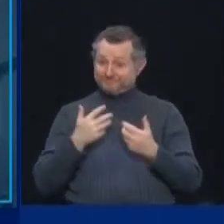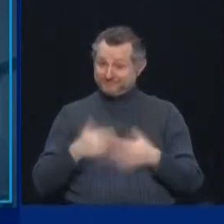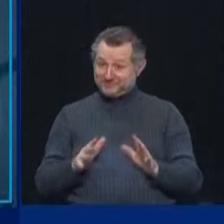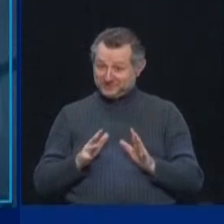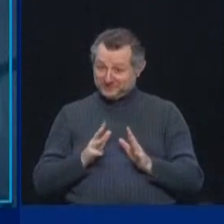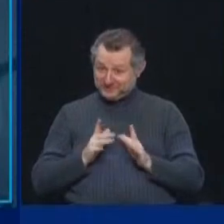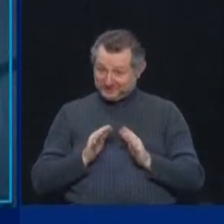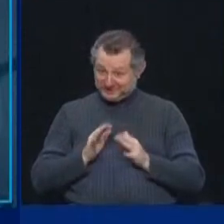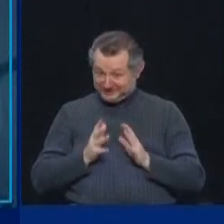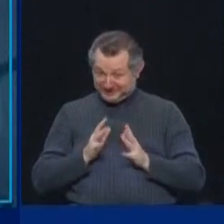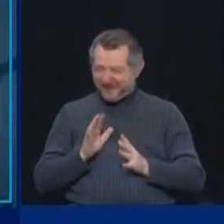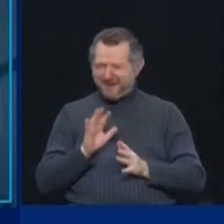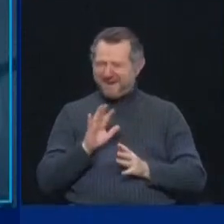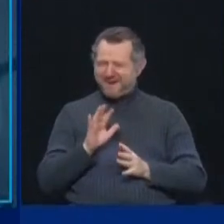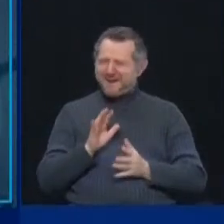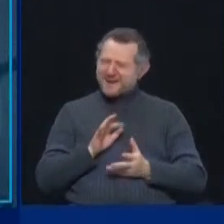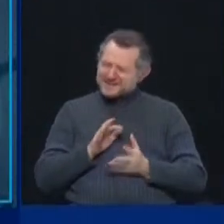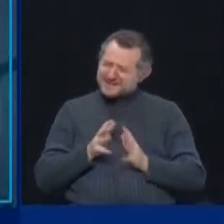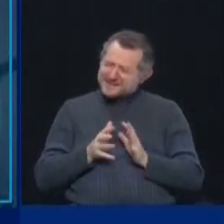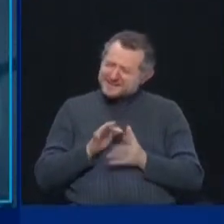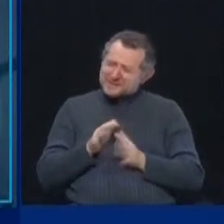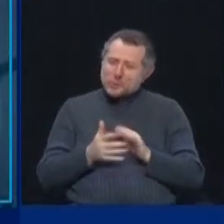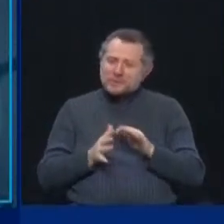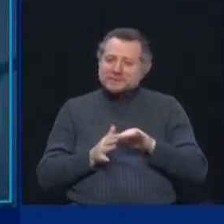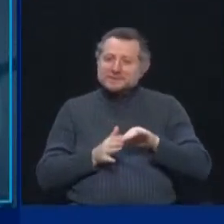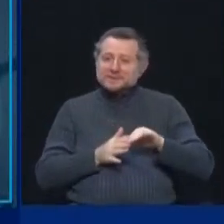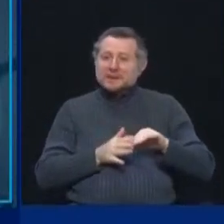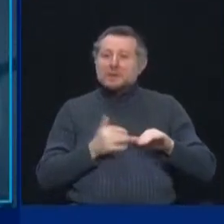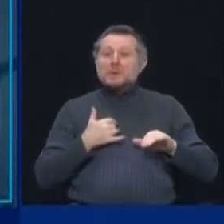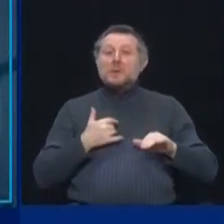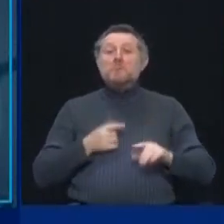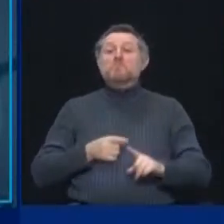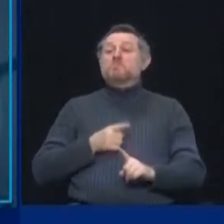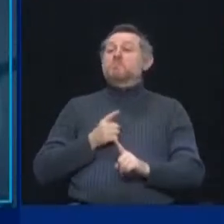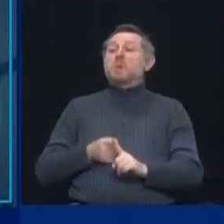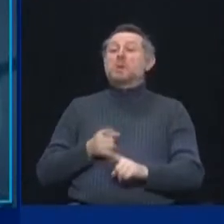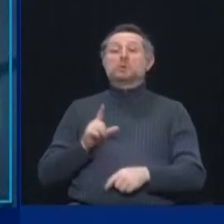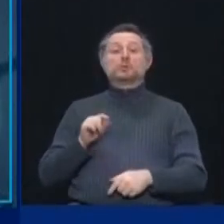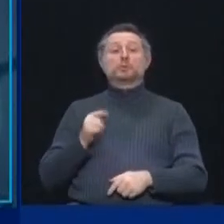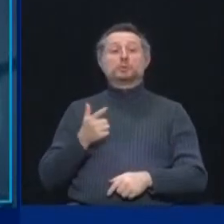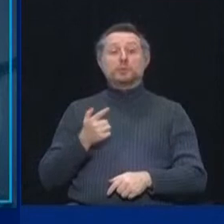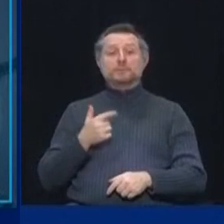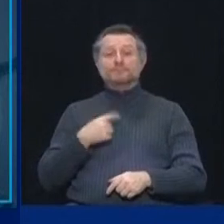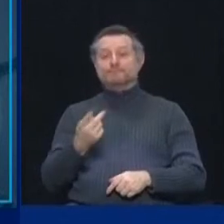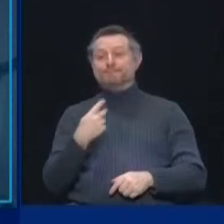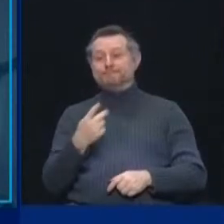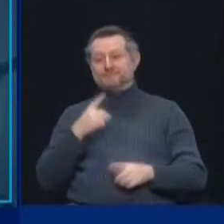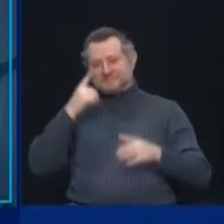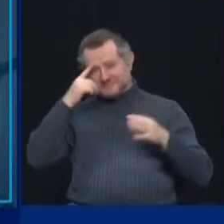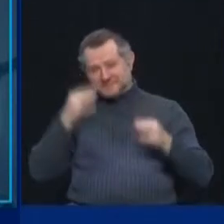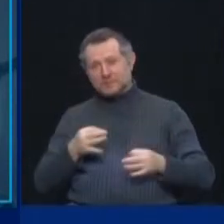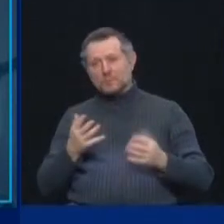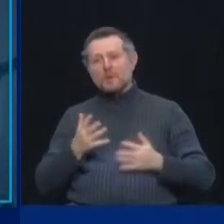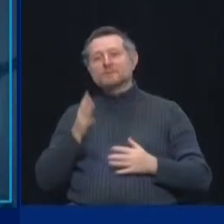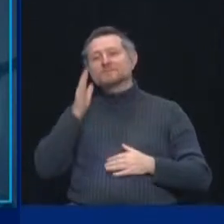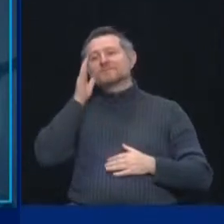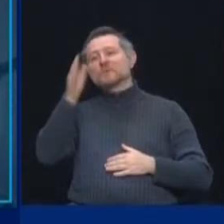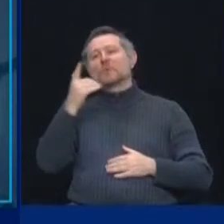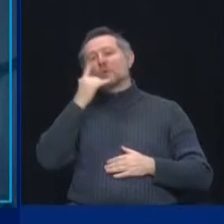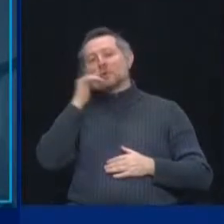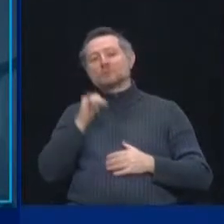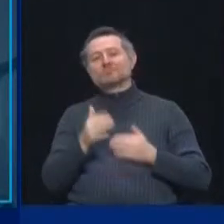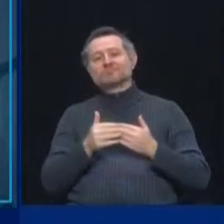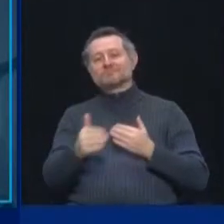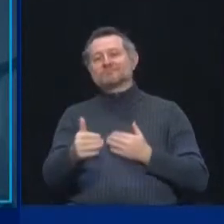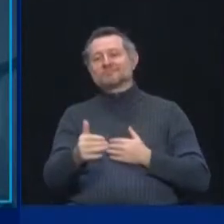at a point in history, a moment in time where we're going to decide our future. So understanding where we are is